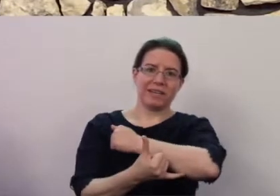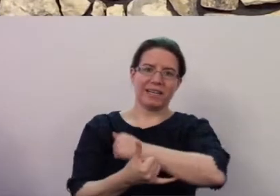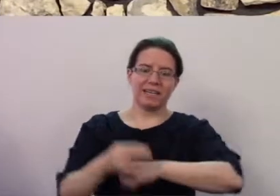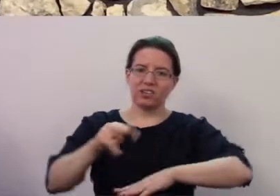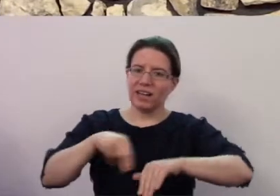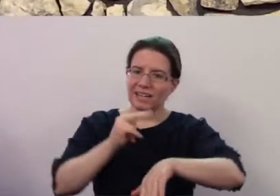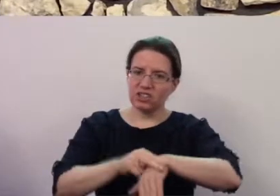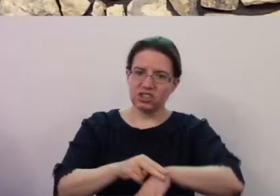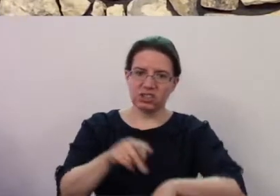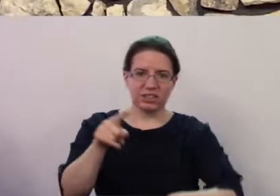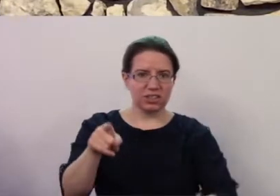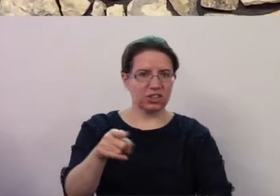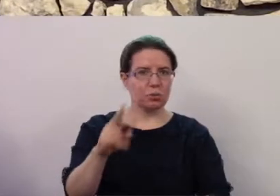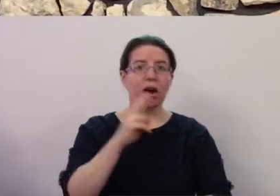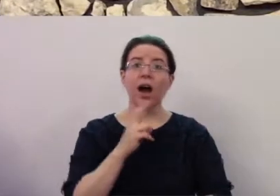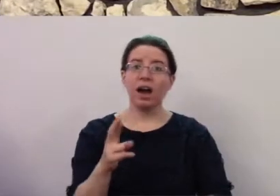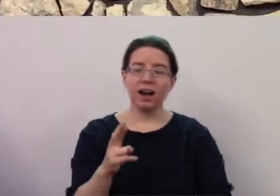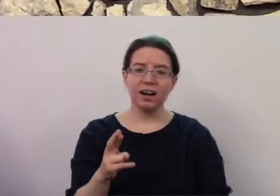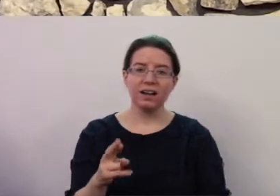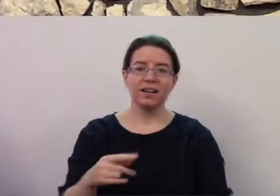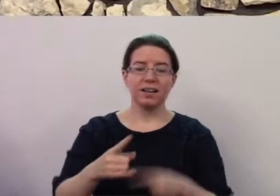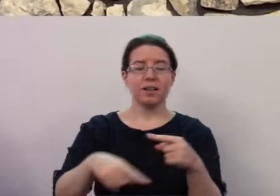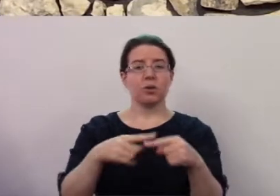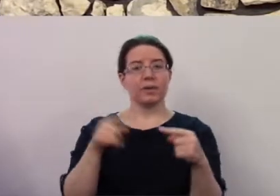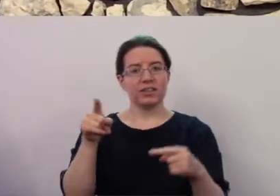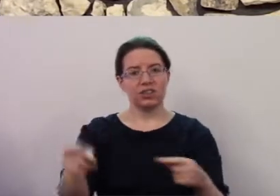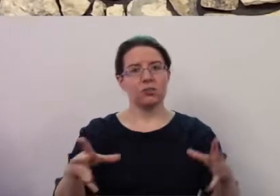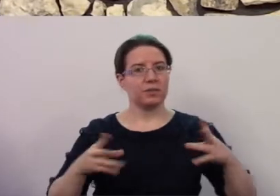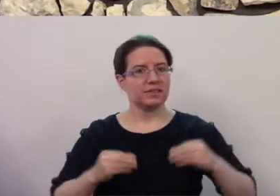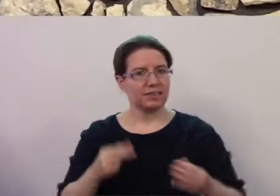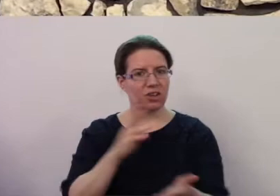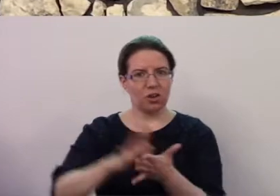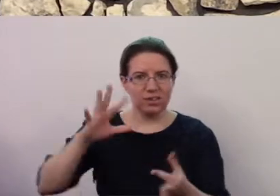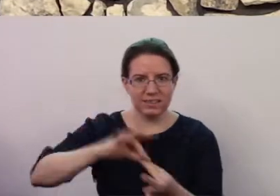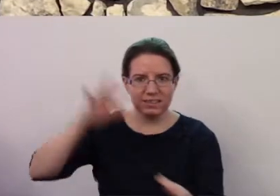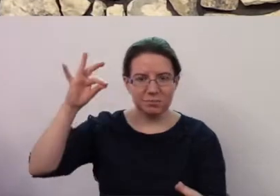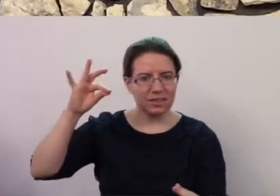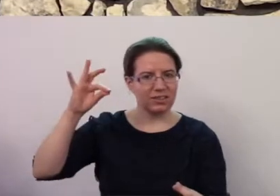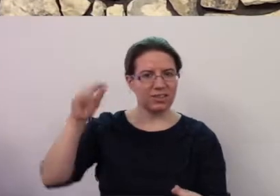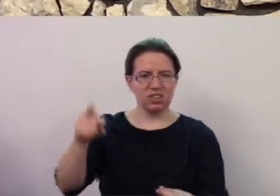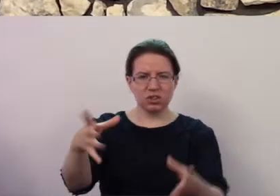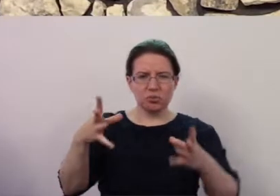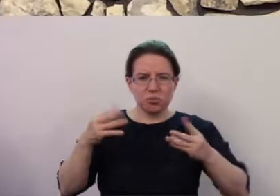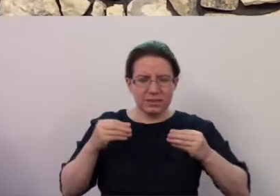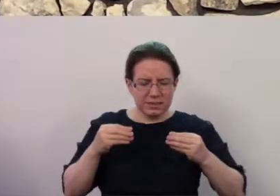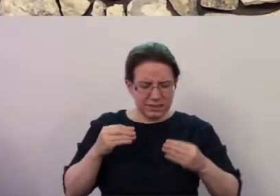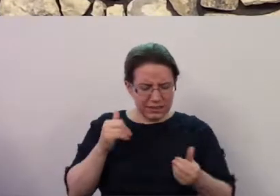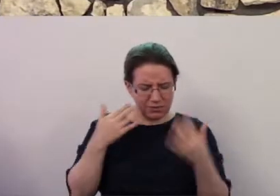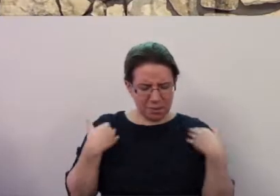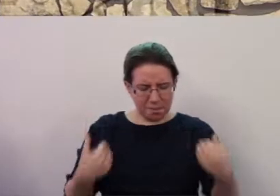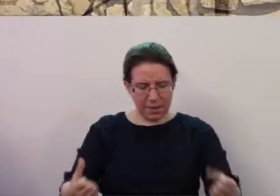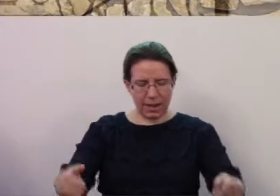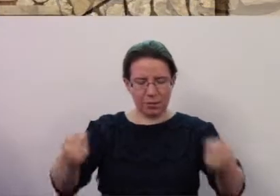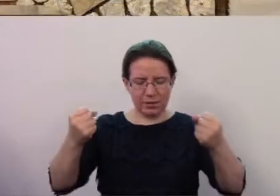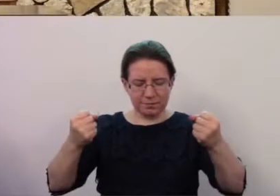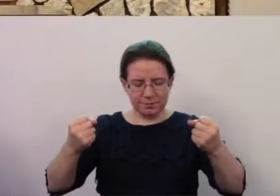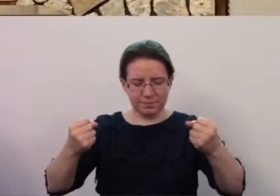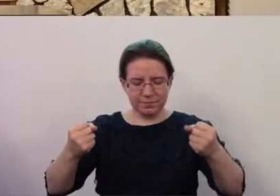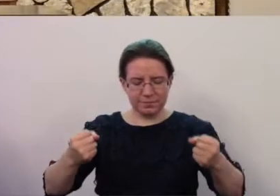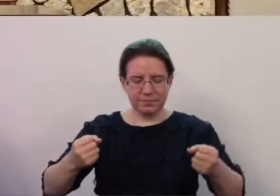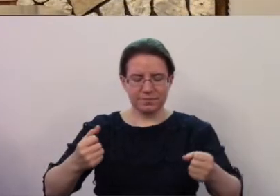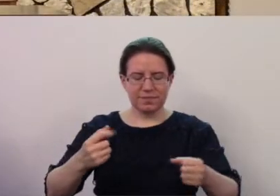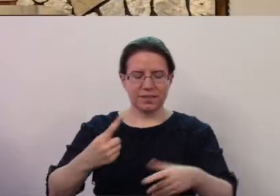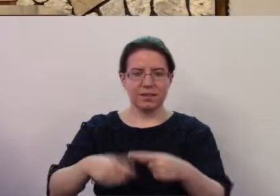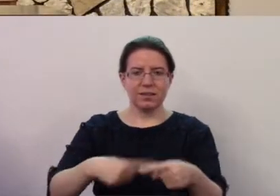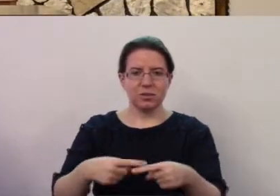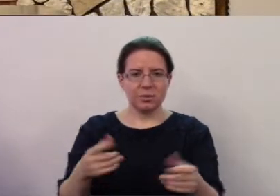matter. When you receive the Holy Ghost, hallelujah, you receive power, yes, to be a witness, God. Yes.